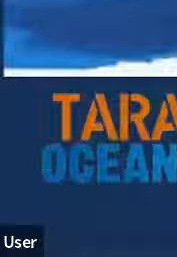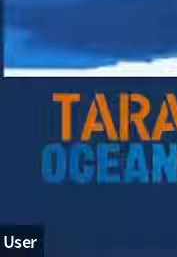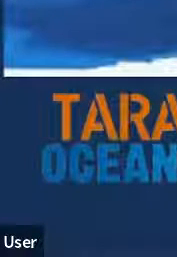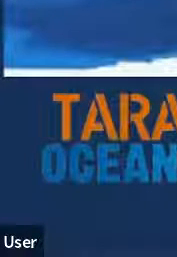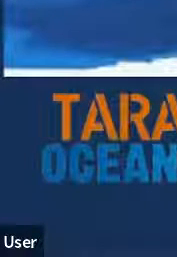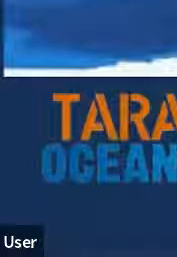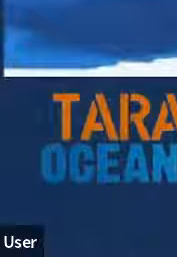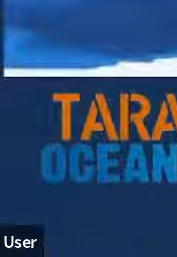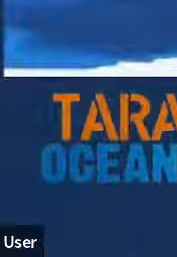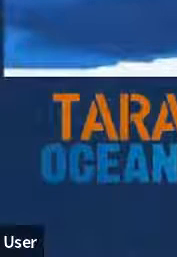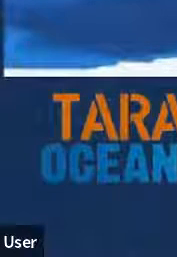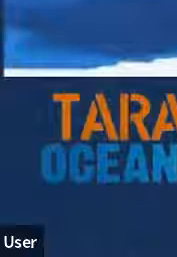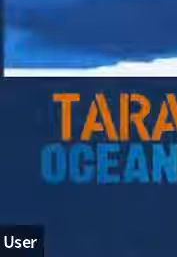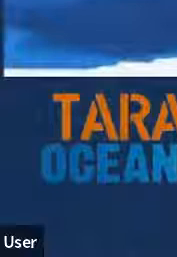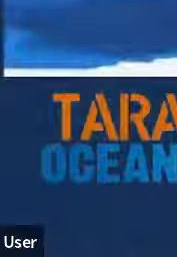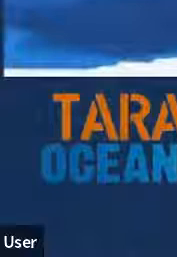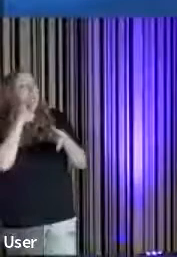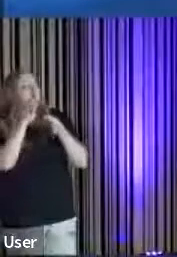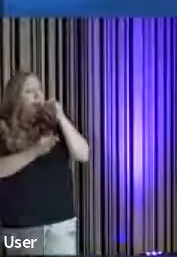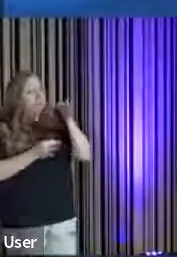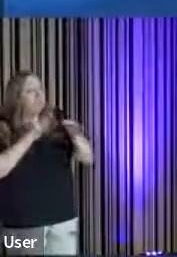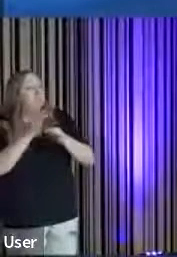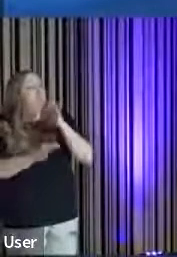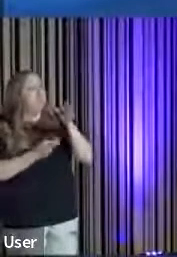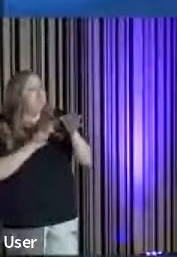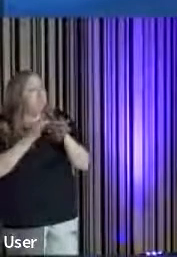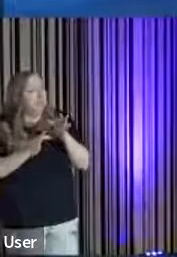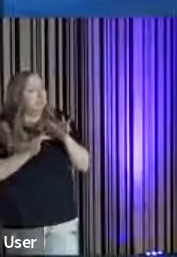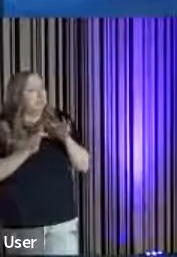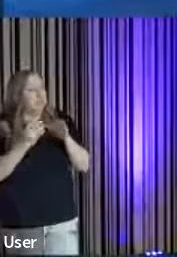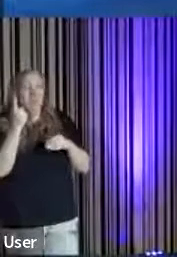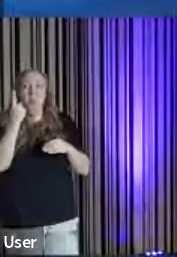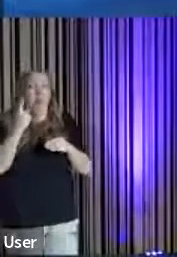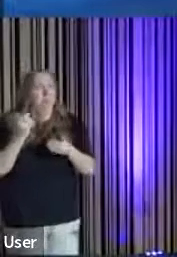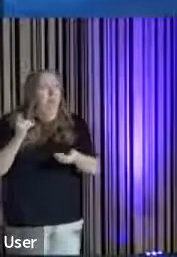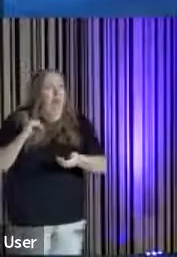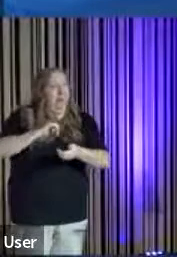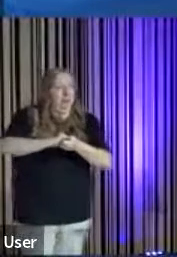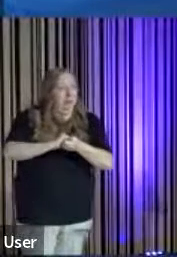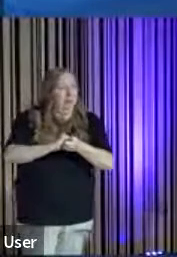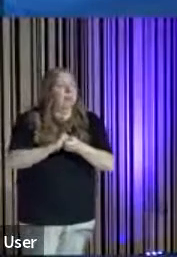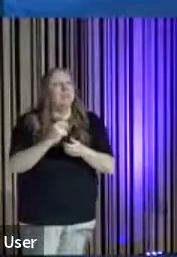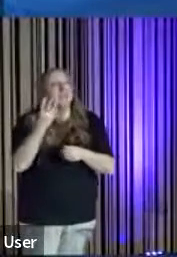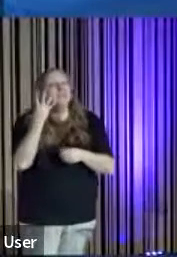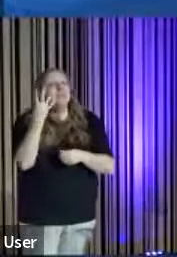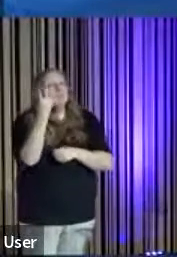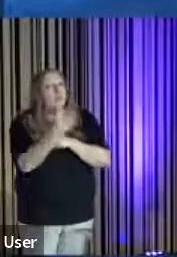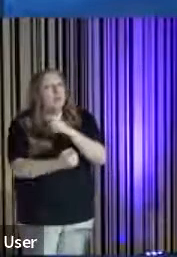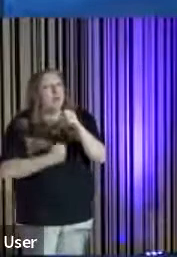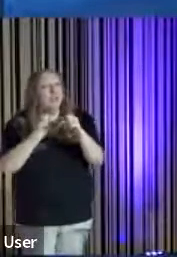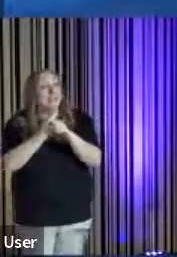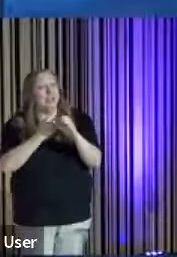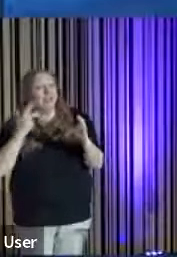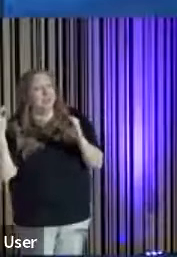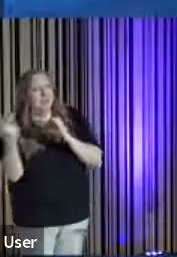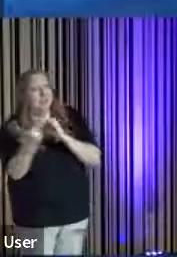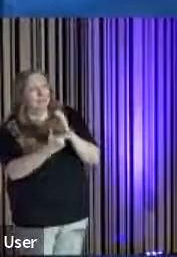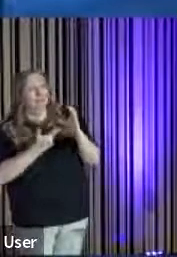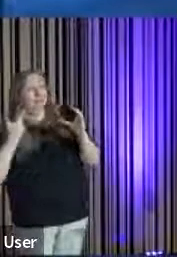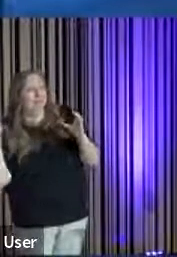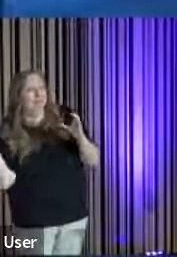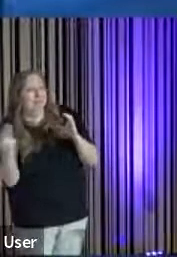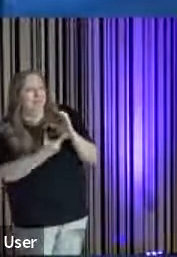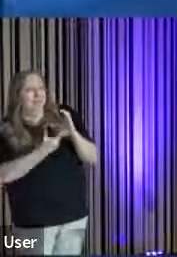a particular mission that took us for 4 years around the world to do this track, to sample the planet by every dot you can see